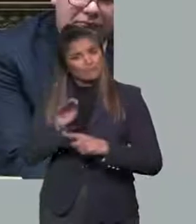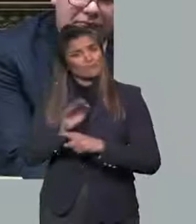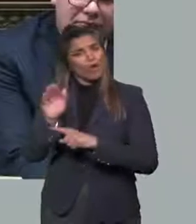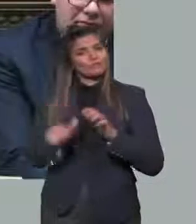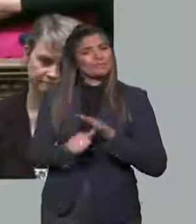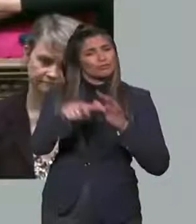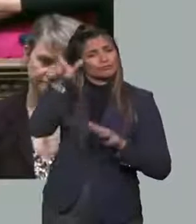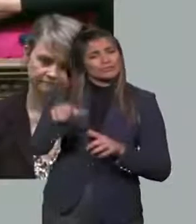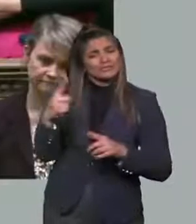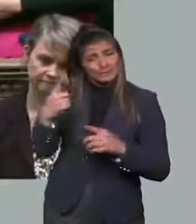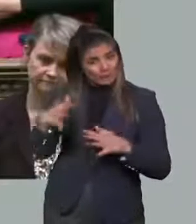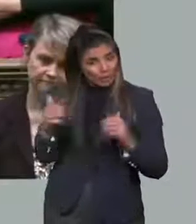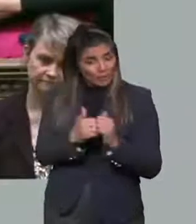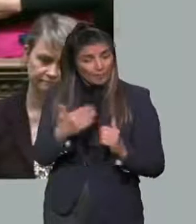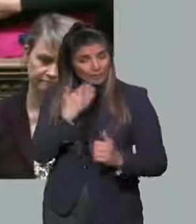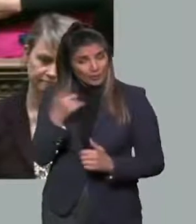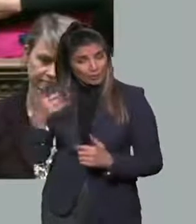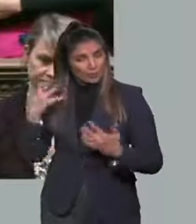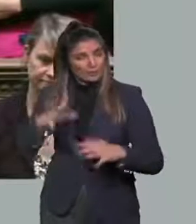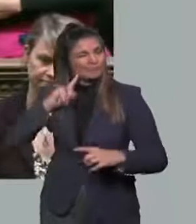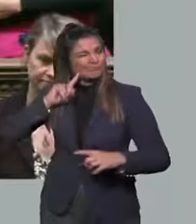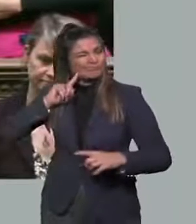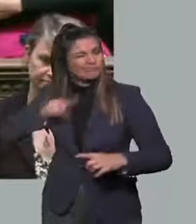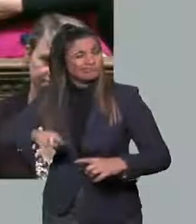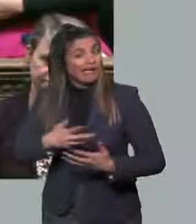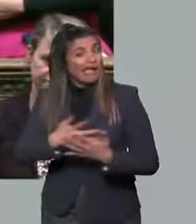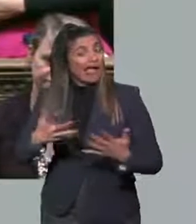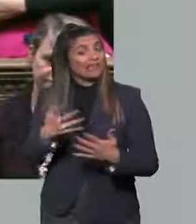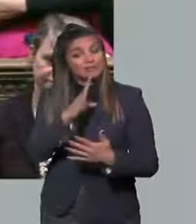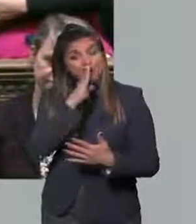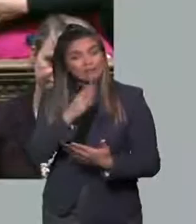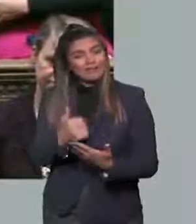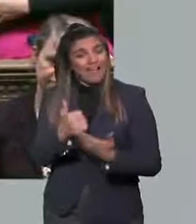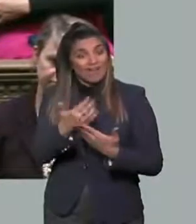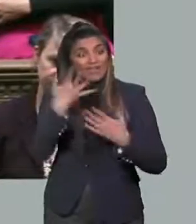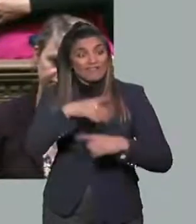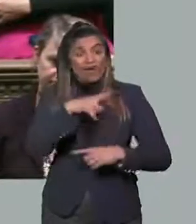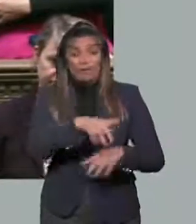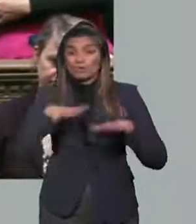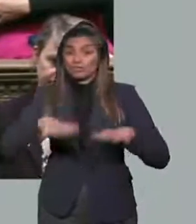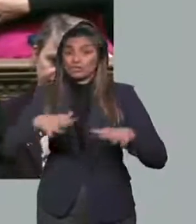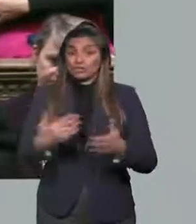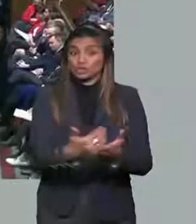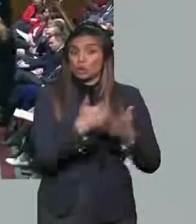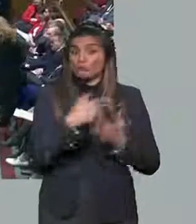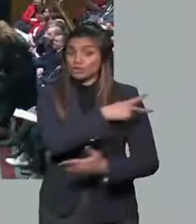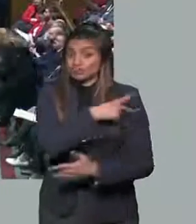at any time he overruled or ignored direct advice from the British security